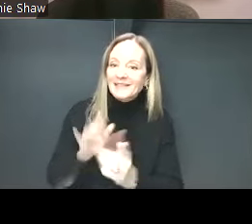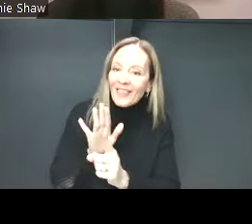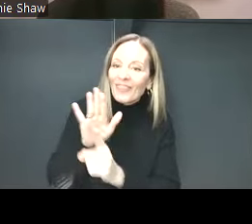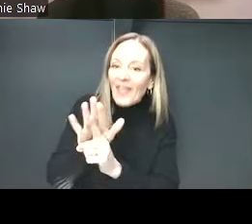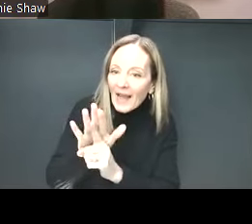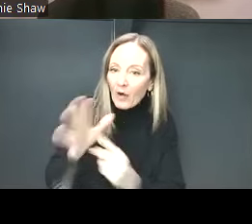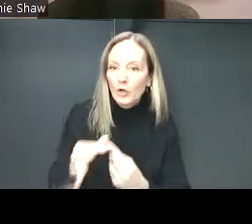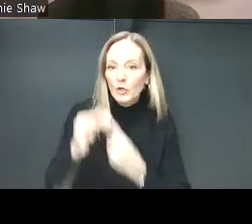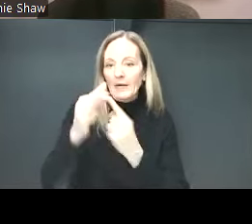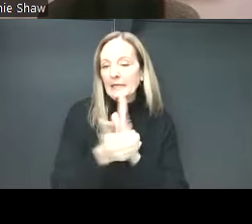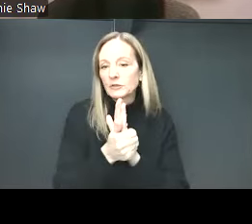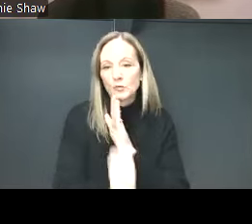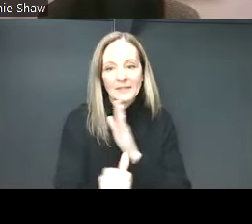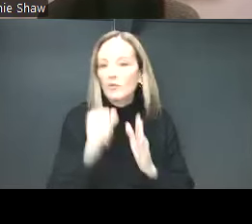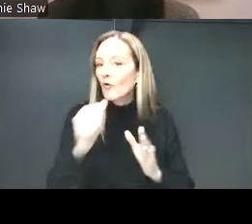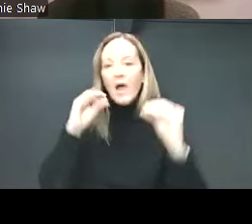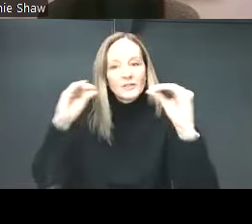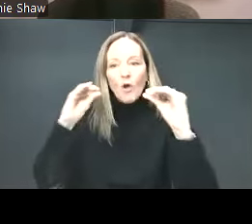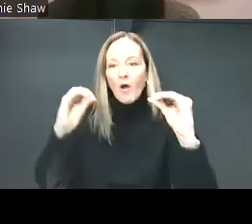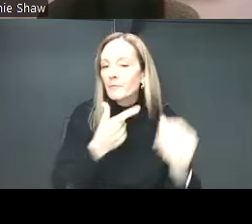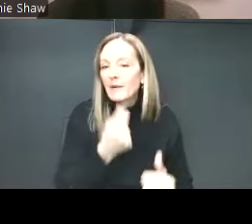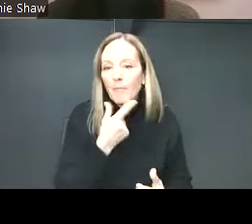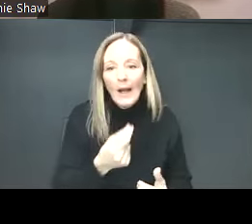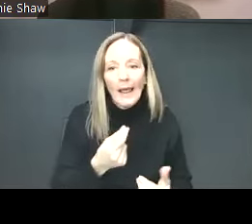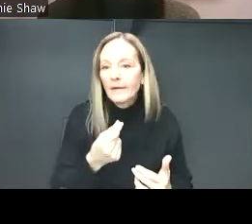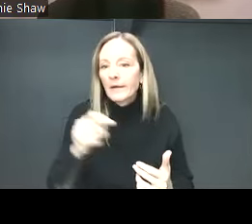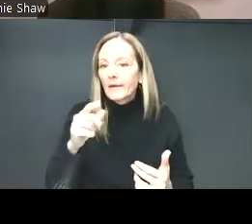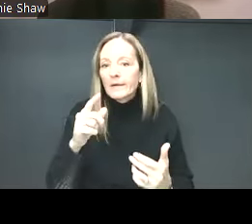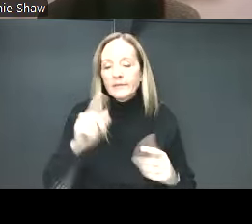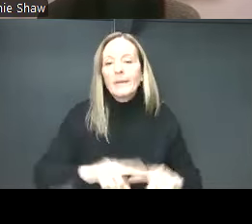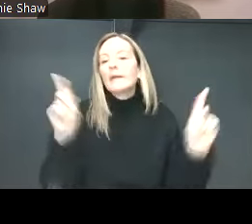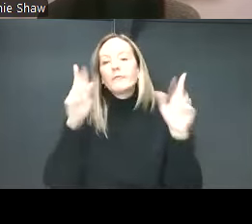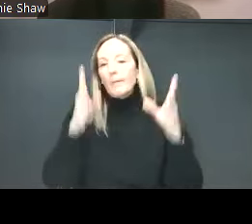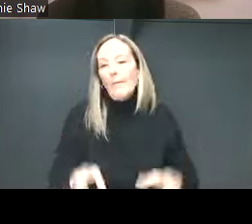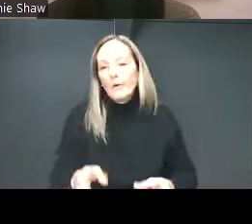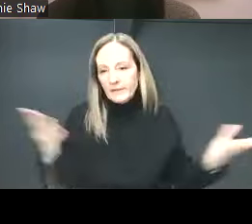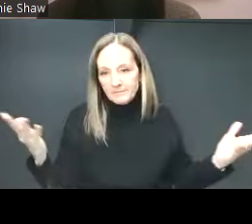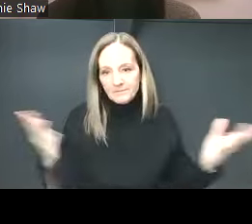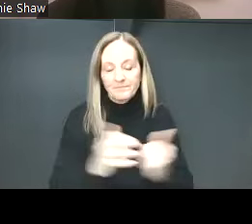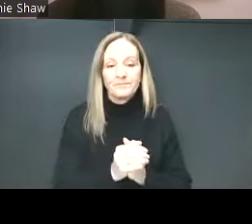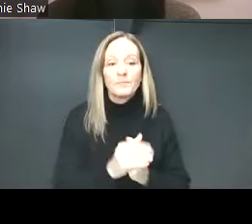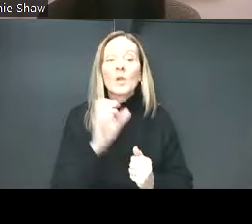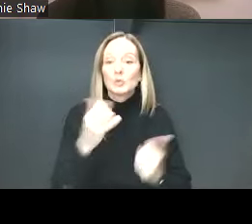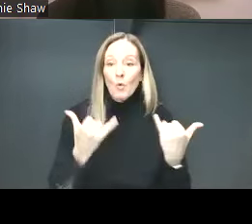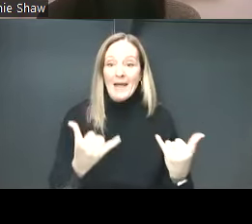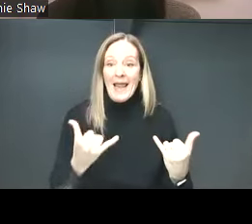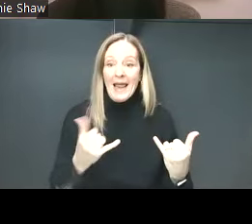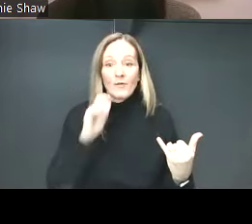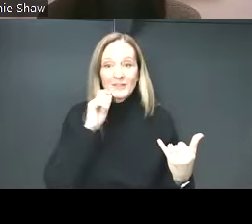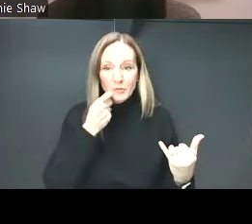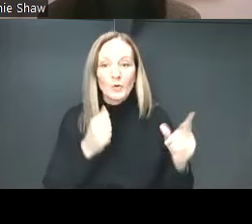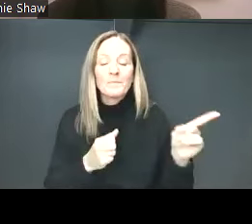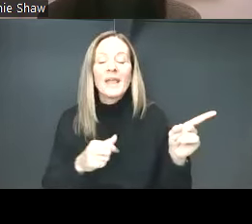They're not being taught to pretend to be anyone other than who they are. Okay, and so now the other cool thing is they